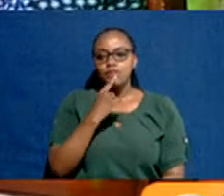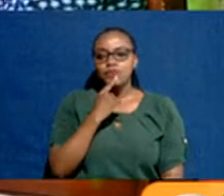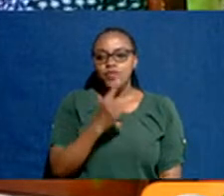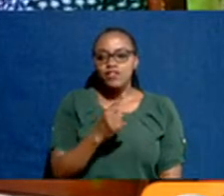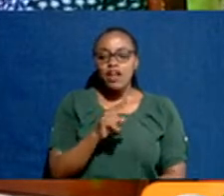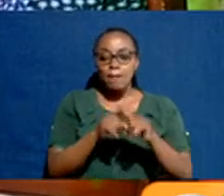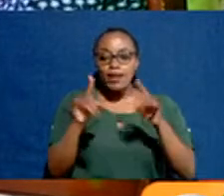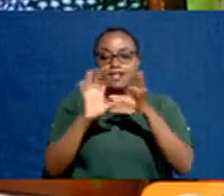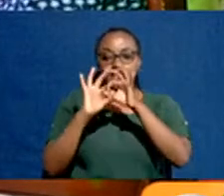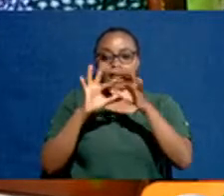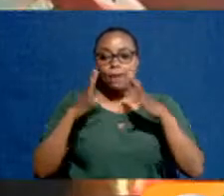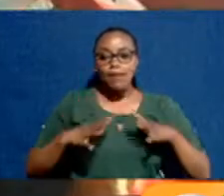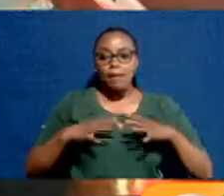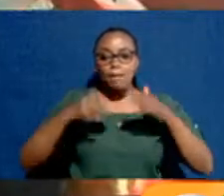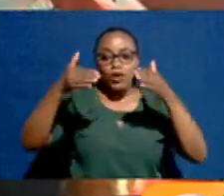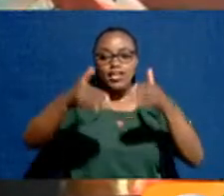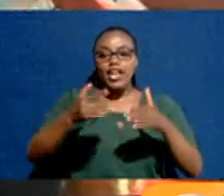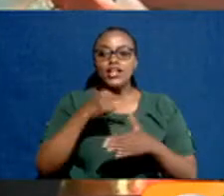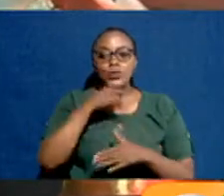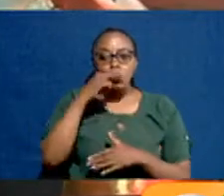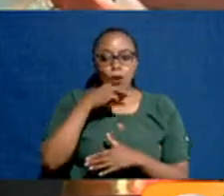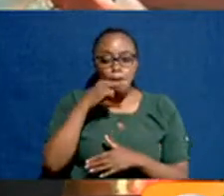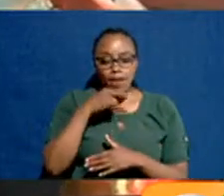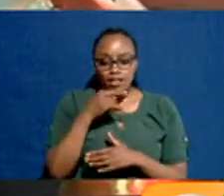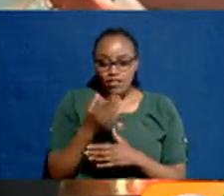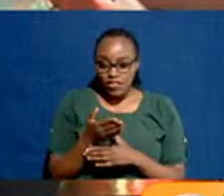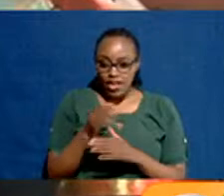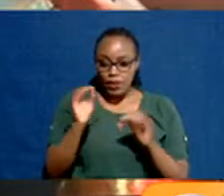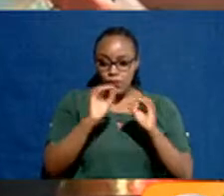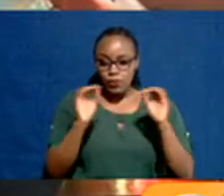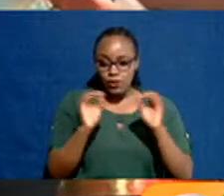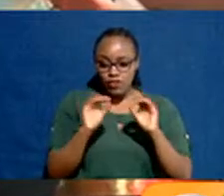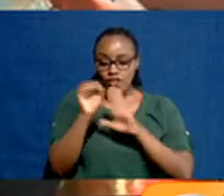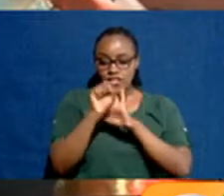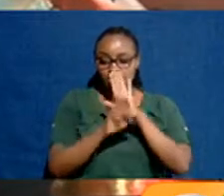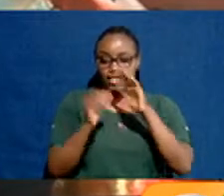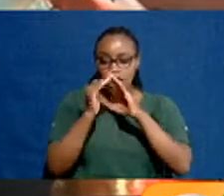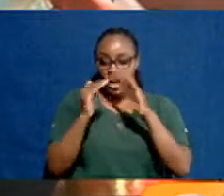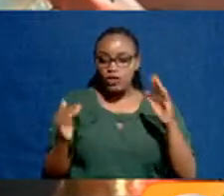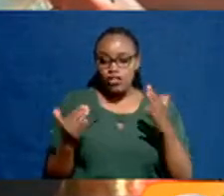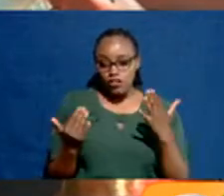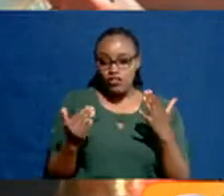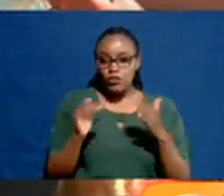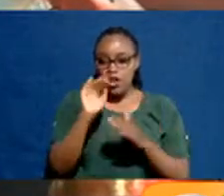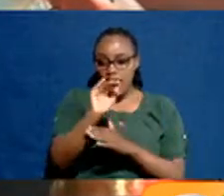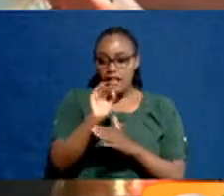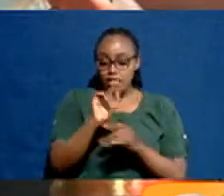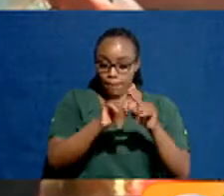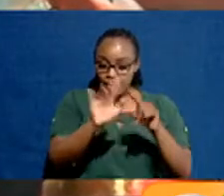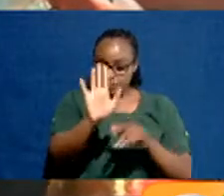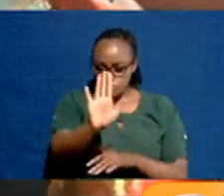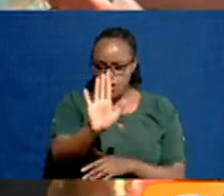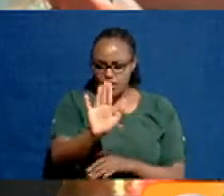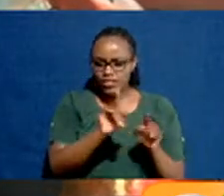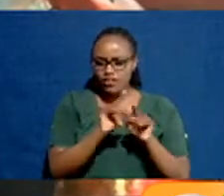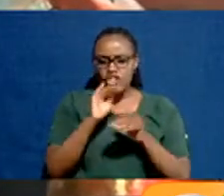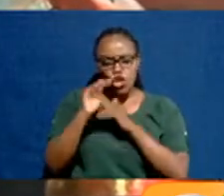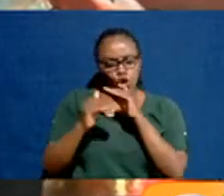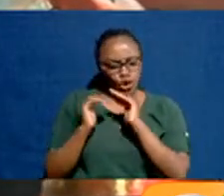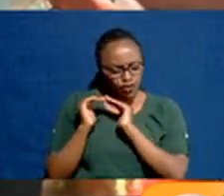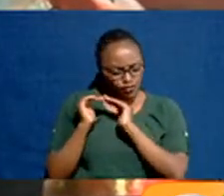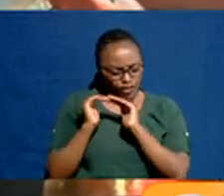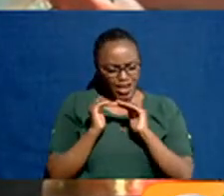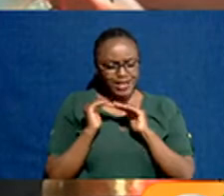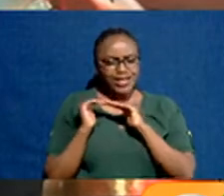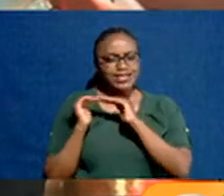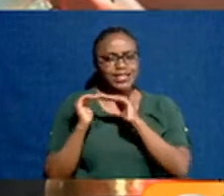the Azimio people are not here to say they're not lining at State House for government. You will call them to ask them. But in all fairness, I'm saying,